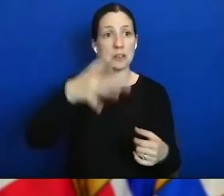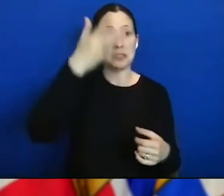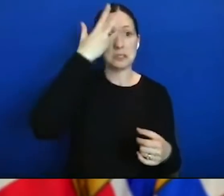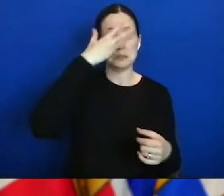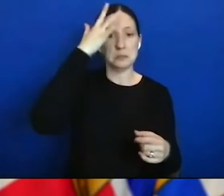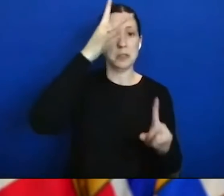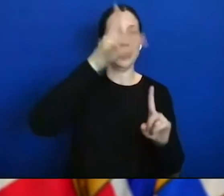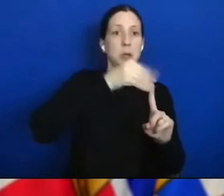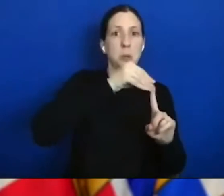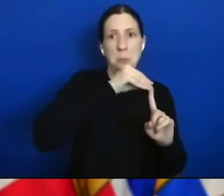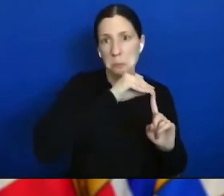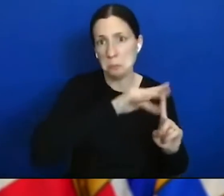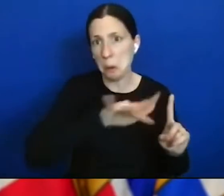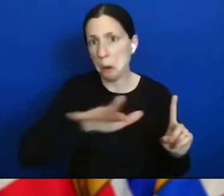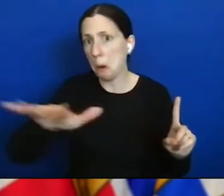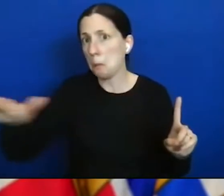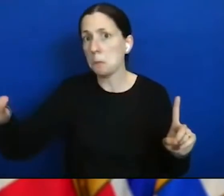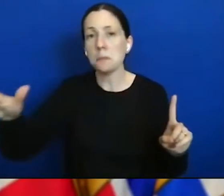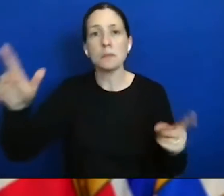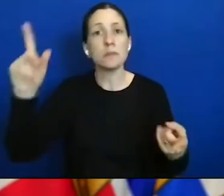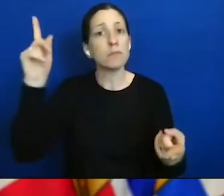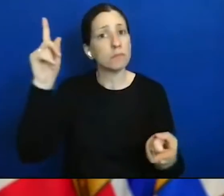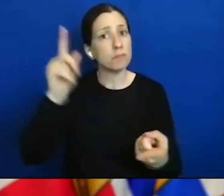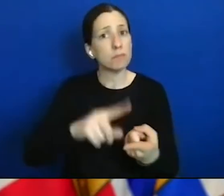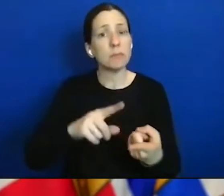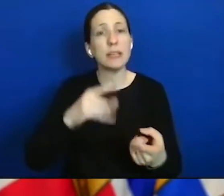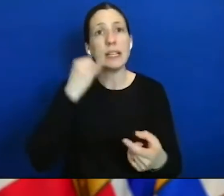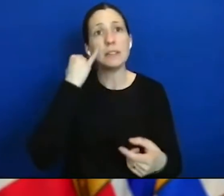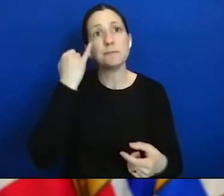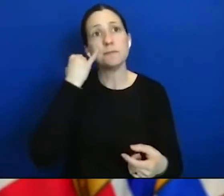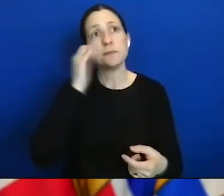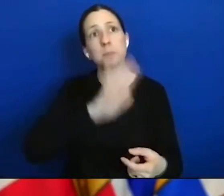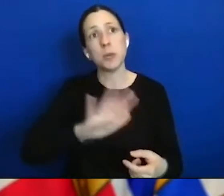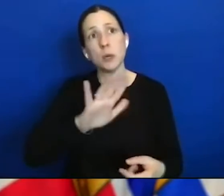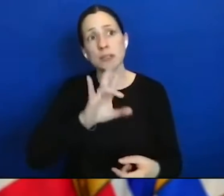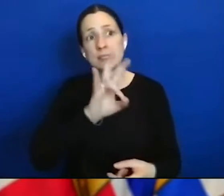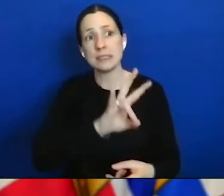infections, explosive infections, goes down quite dramatically at about